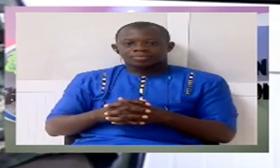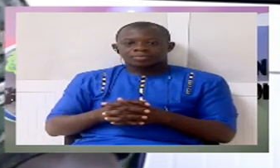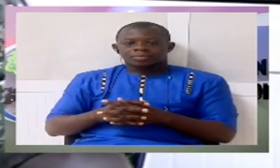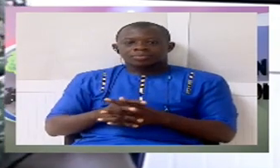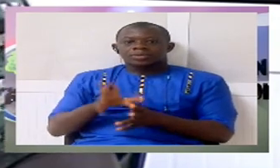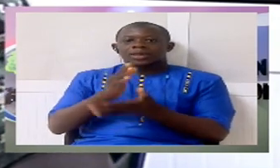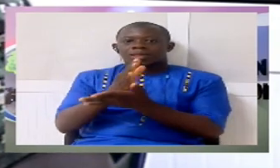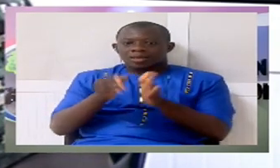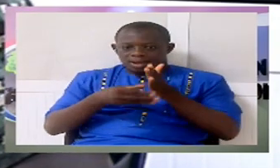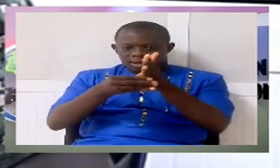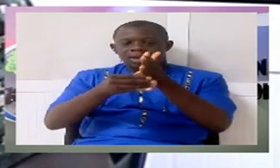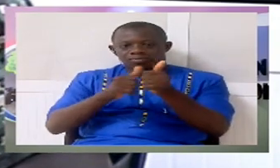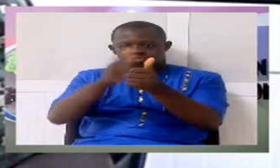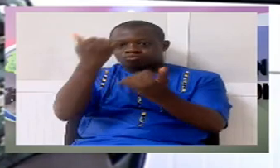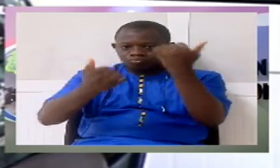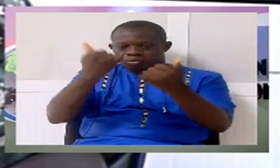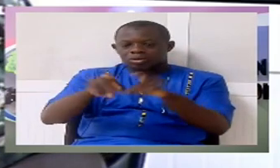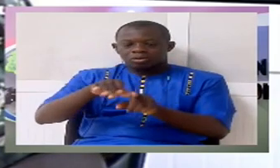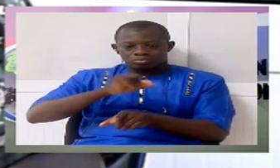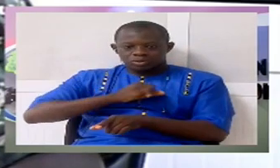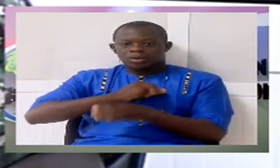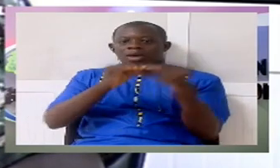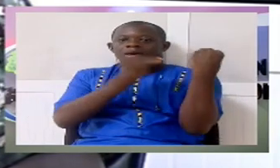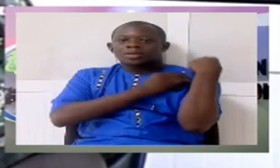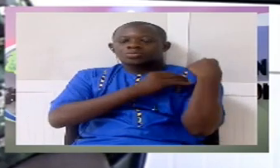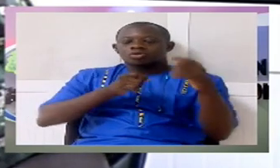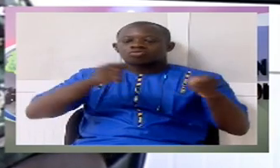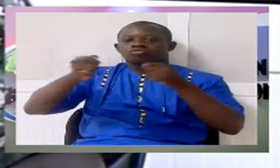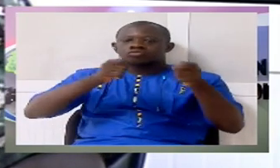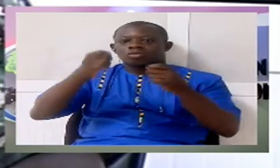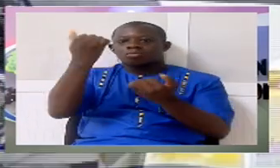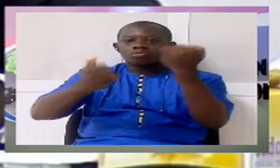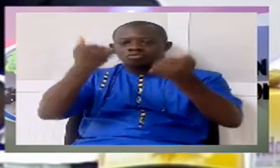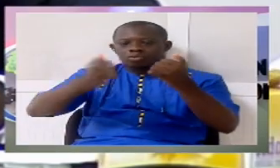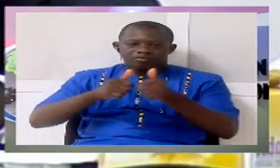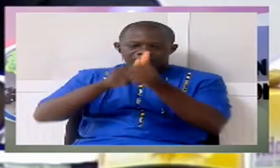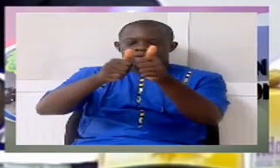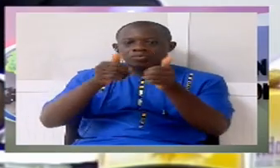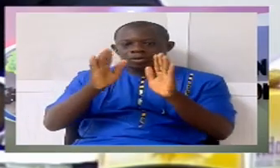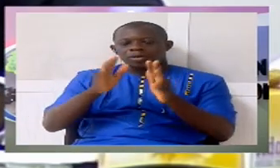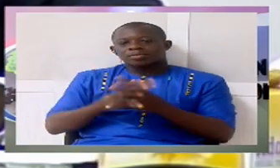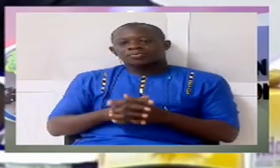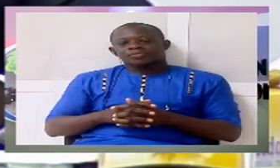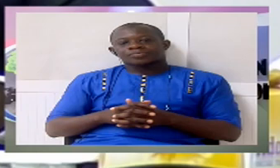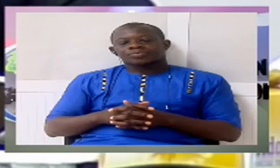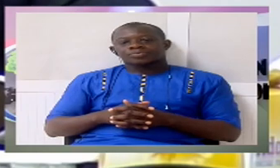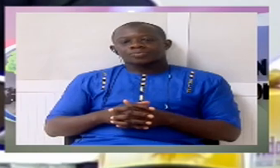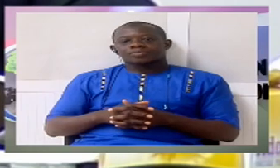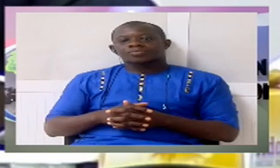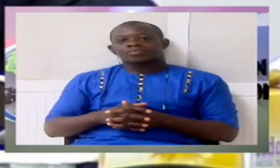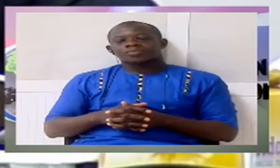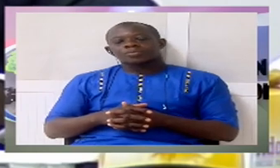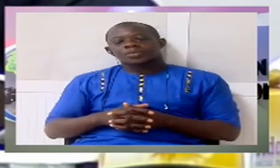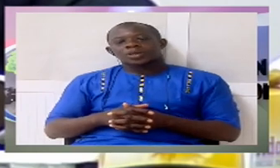convoy. Company commander's role is to control the convoy. Would it also be the duty of